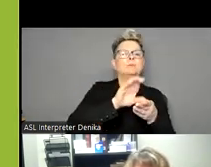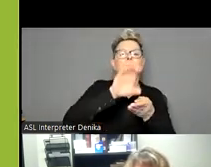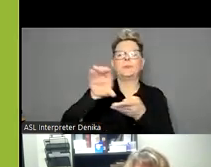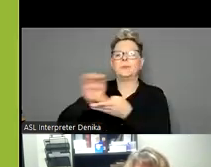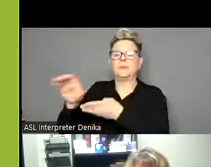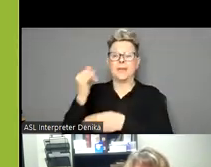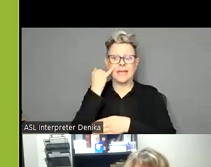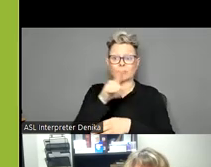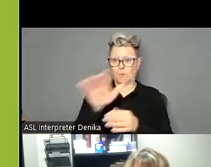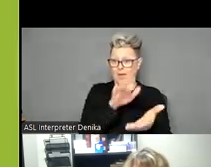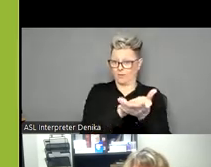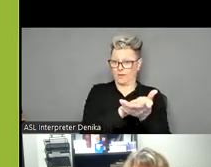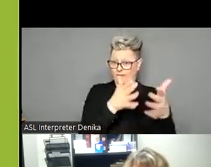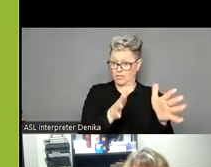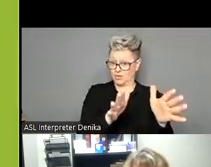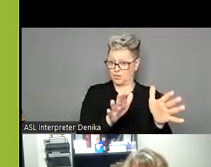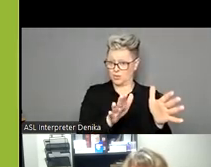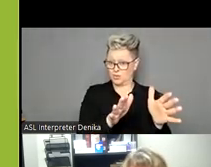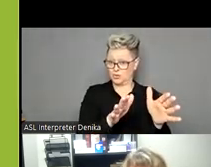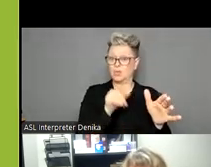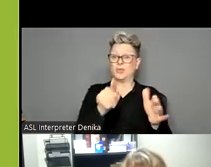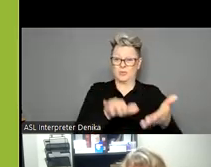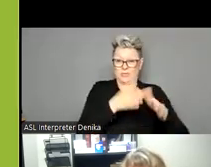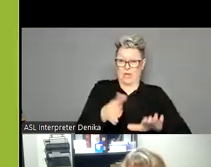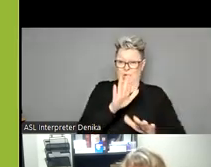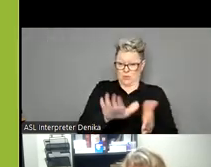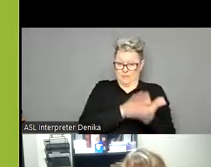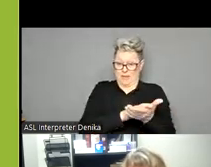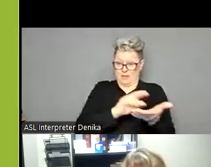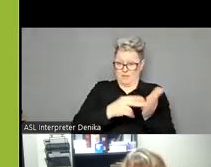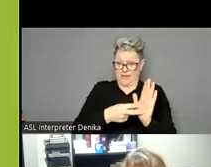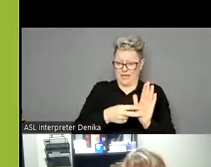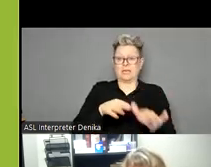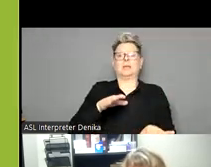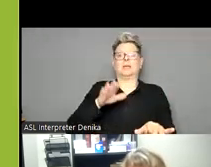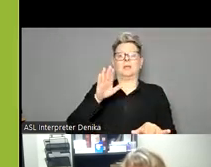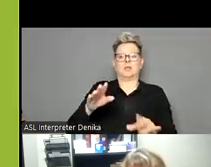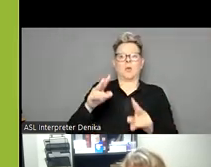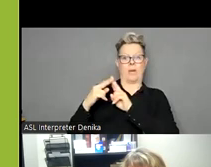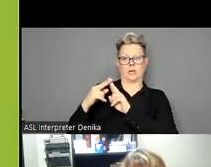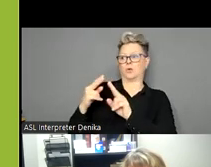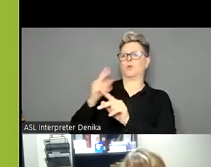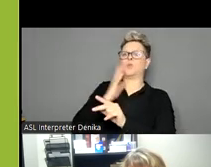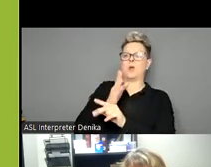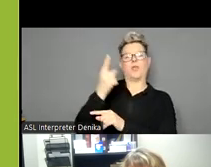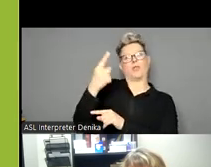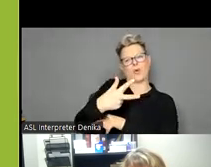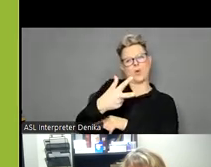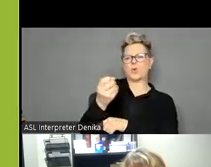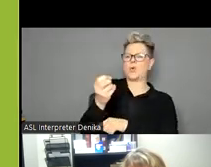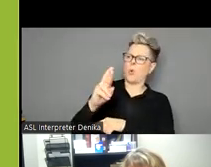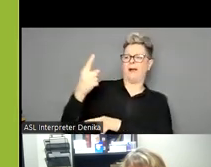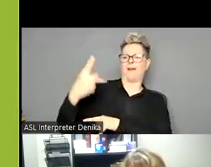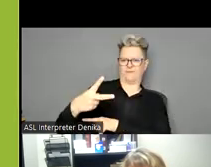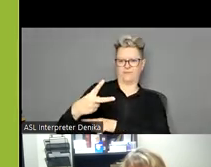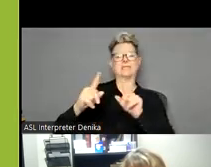married at the time of your death, your spouse will get either a third or half of your estate, depending on how many